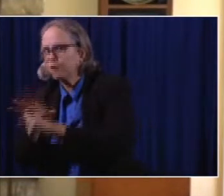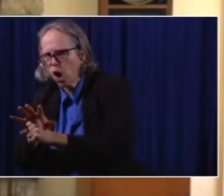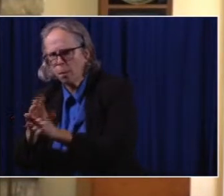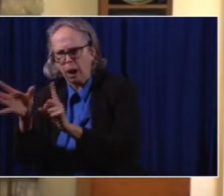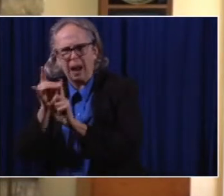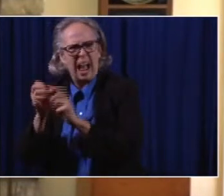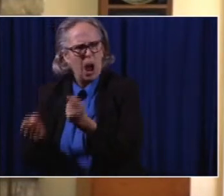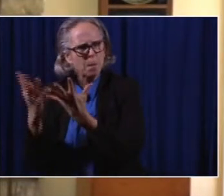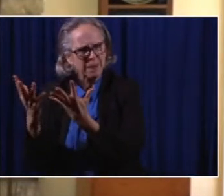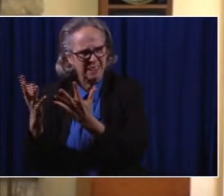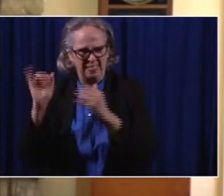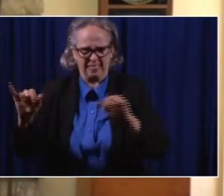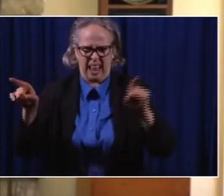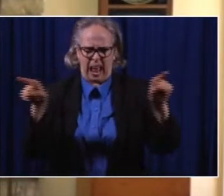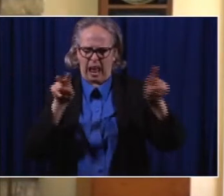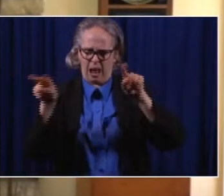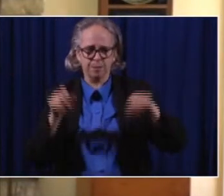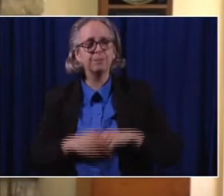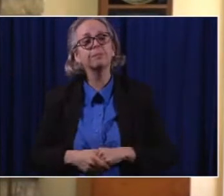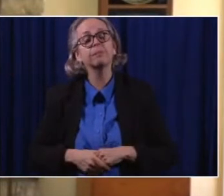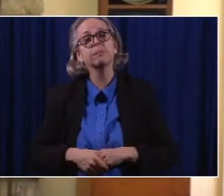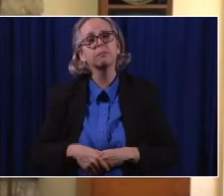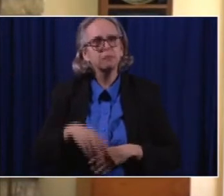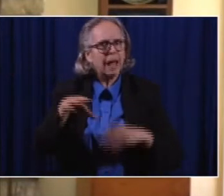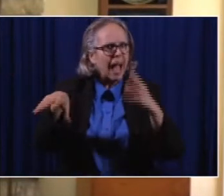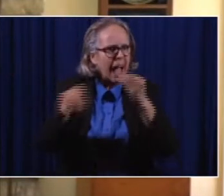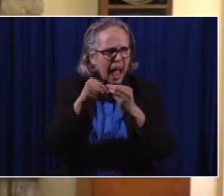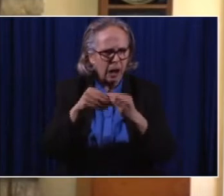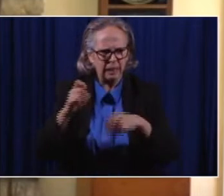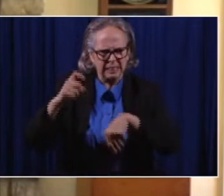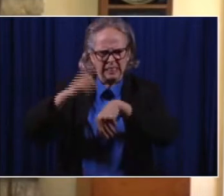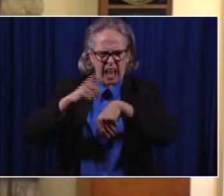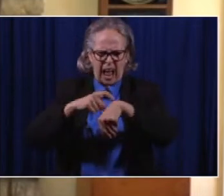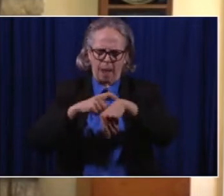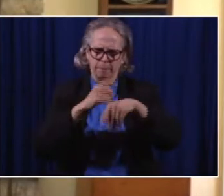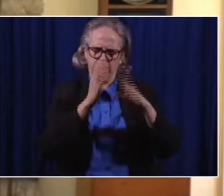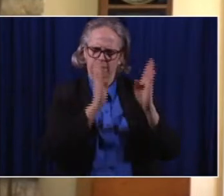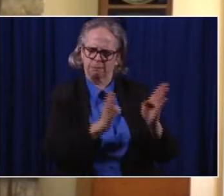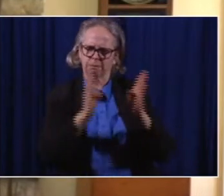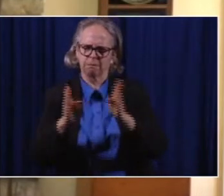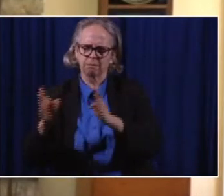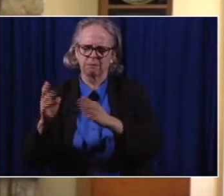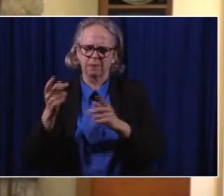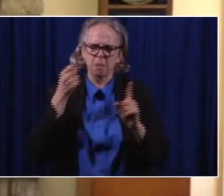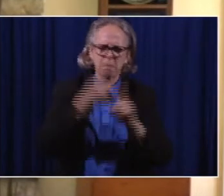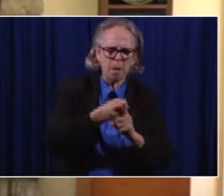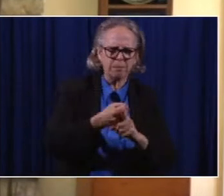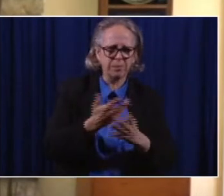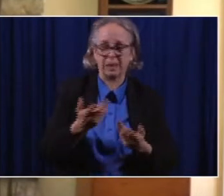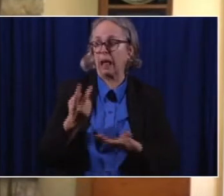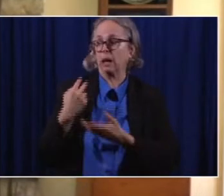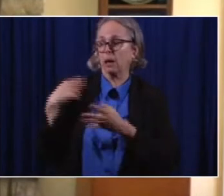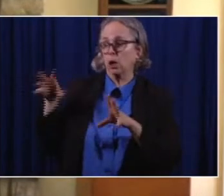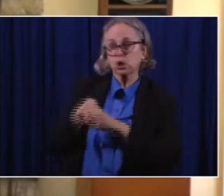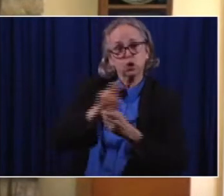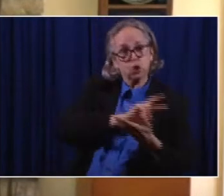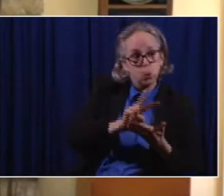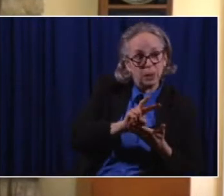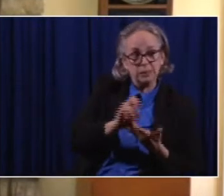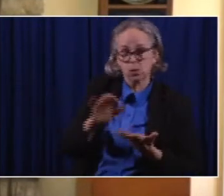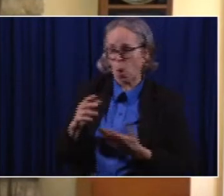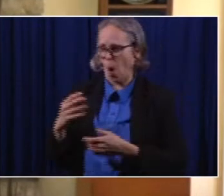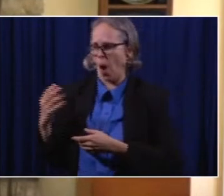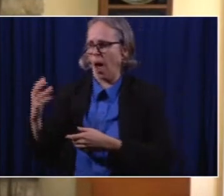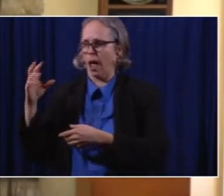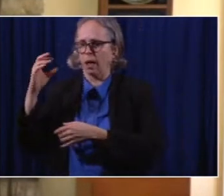time period, such as cases during the past 2 weeks, 30 days, or the entire pandemic. So you can